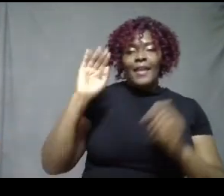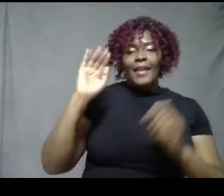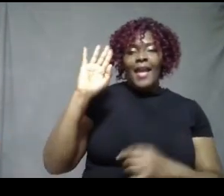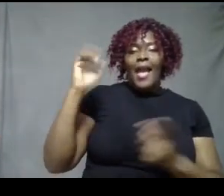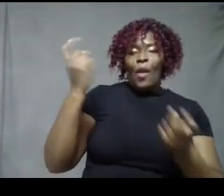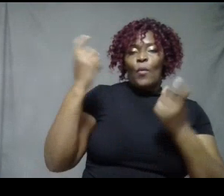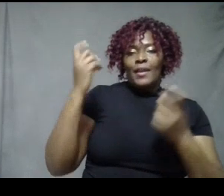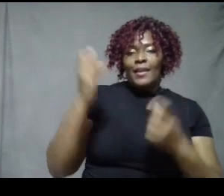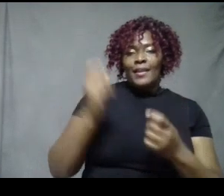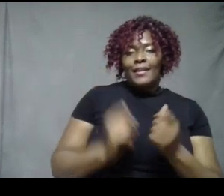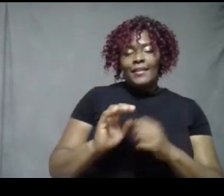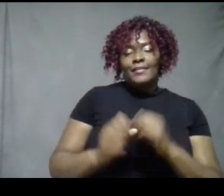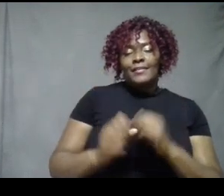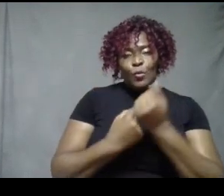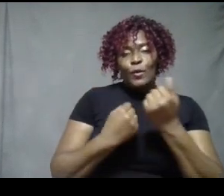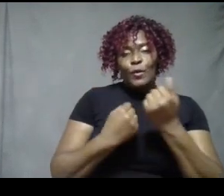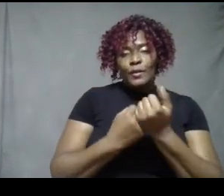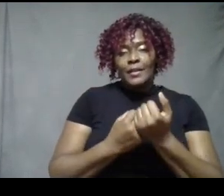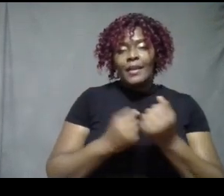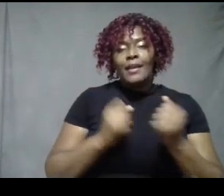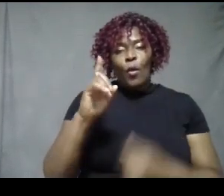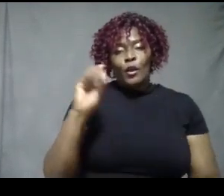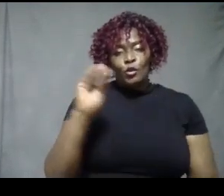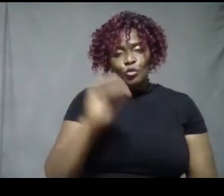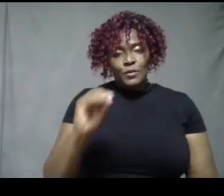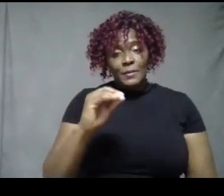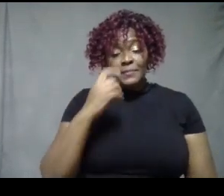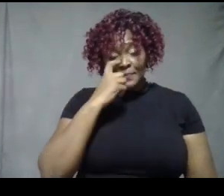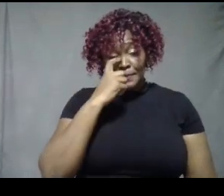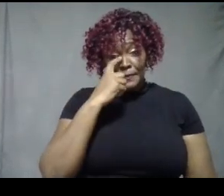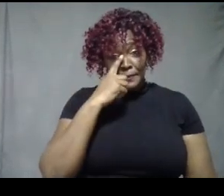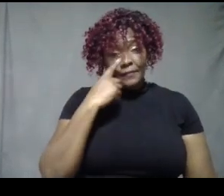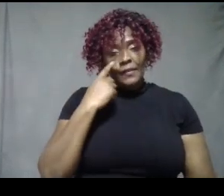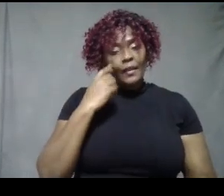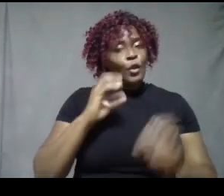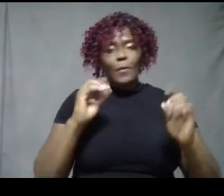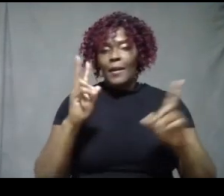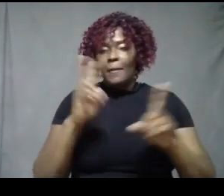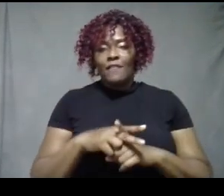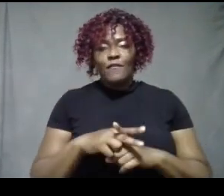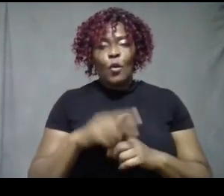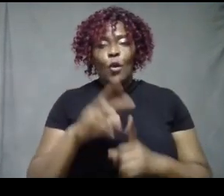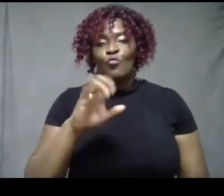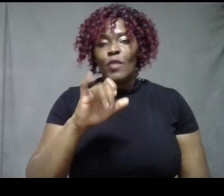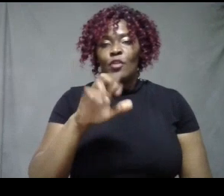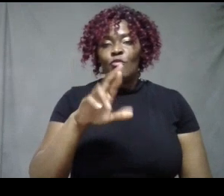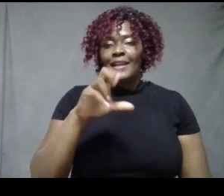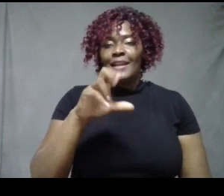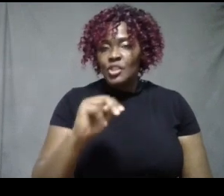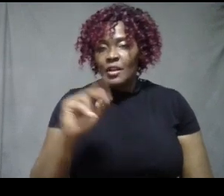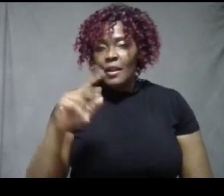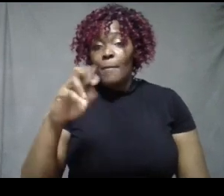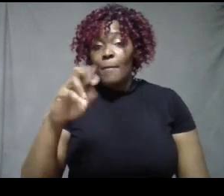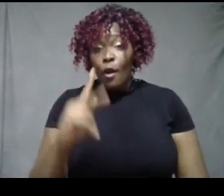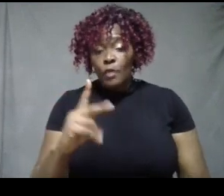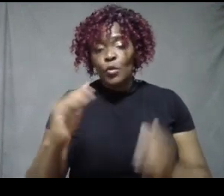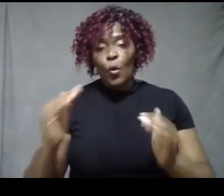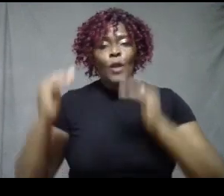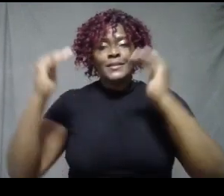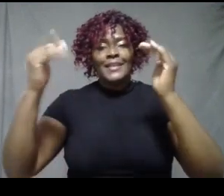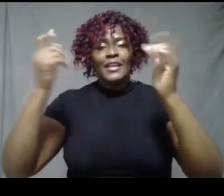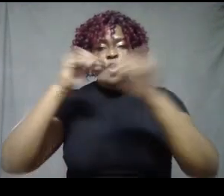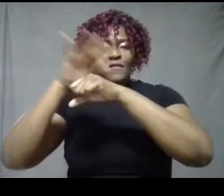passes unanimously. We have no applicants for the Recreation and Parks Board, nor the Senior Advisory Board. We do have positions